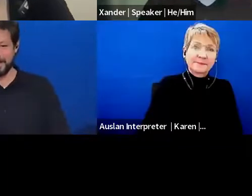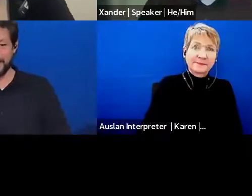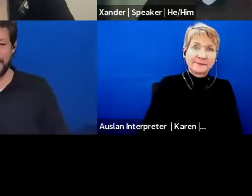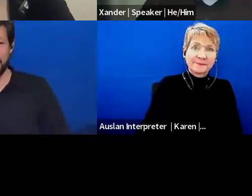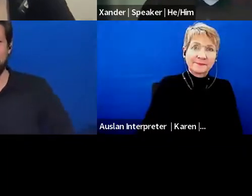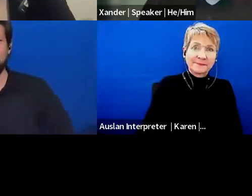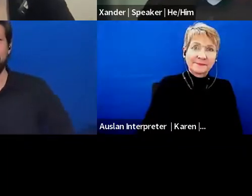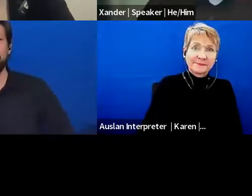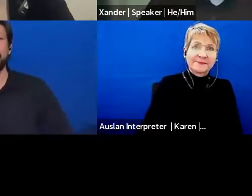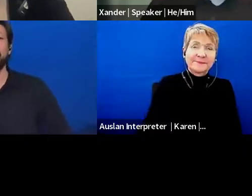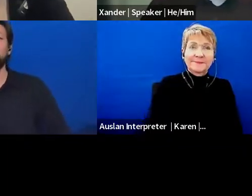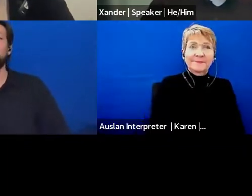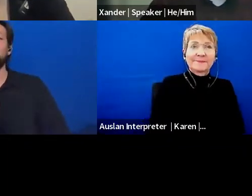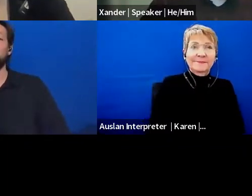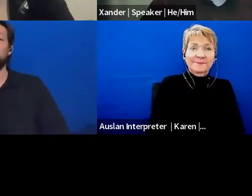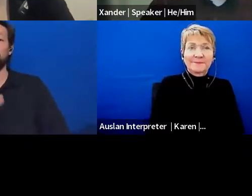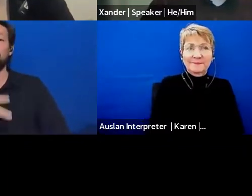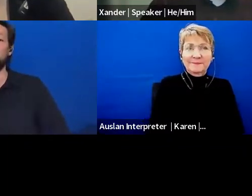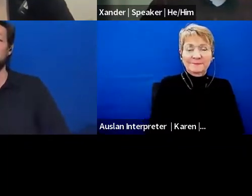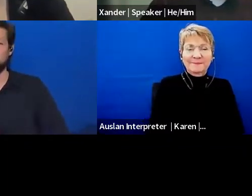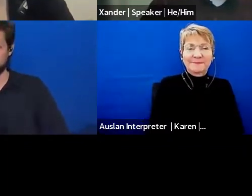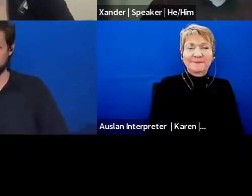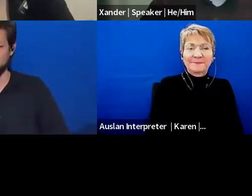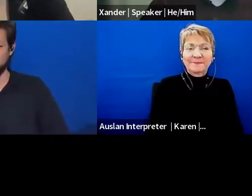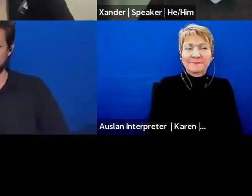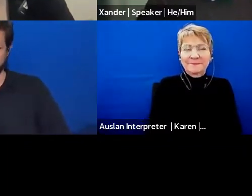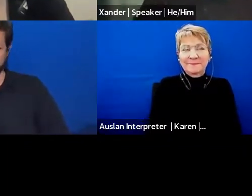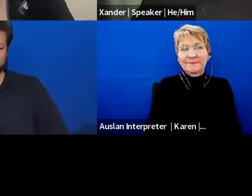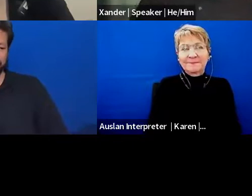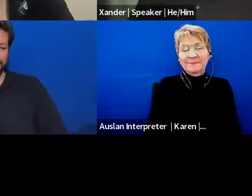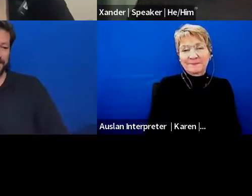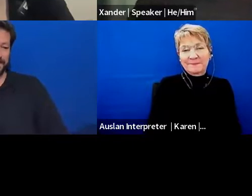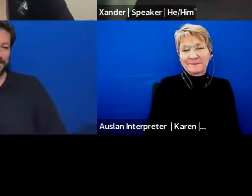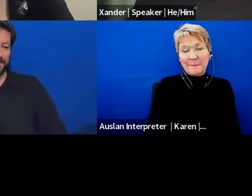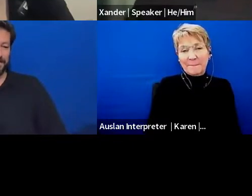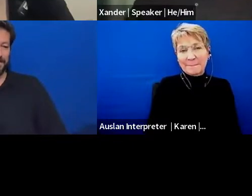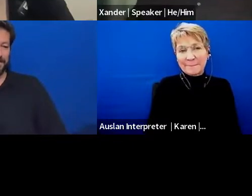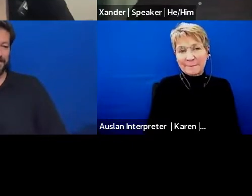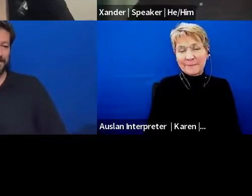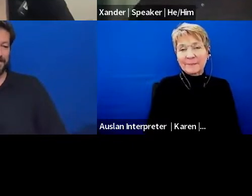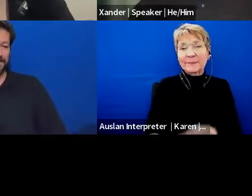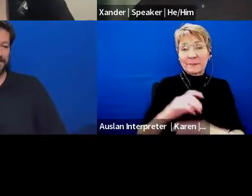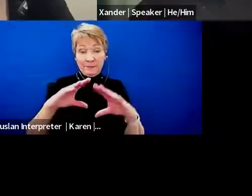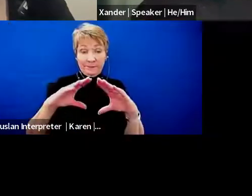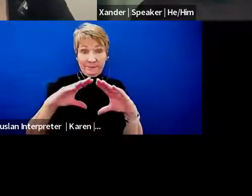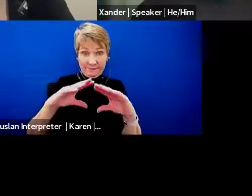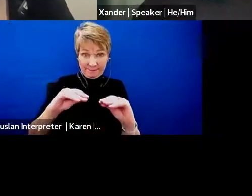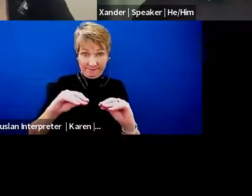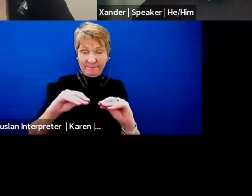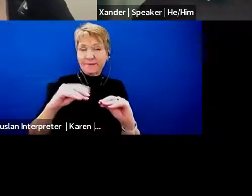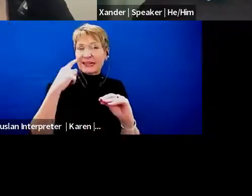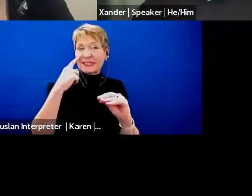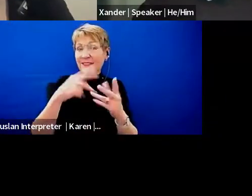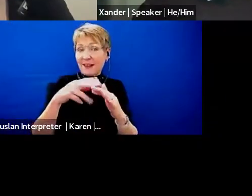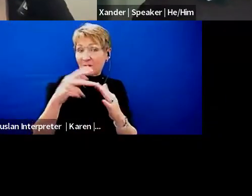So we were going to pause now and see if anyone had any questions, because we've got 3